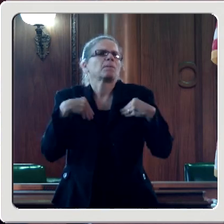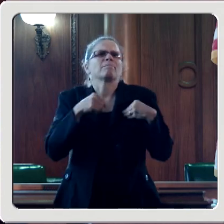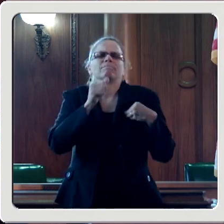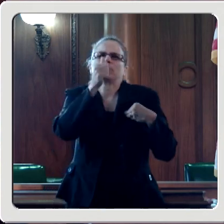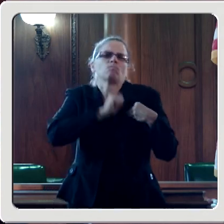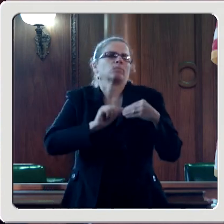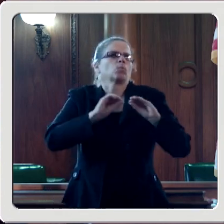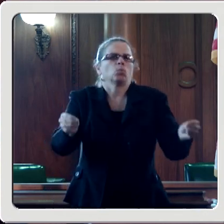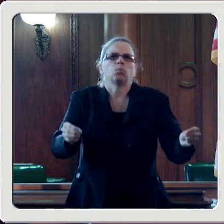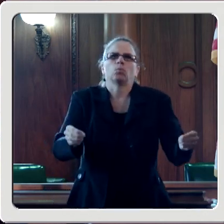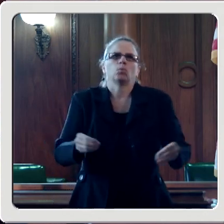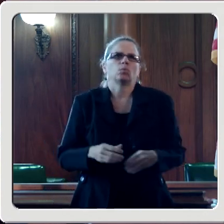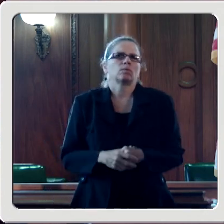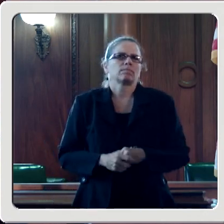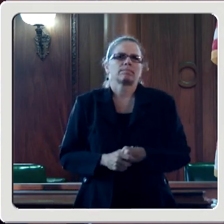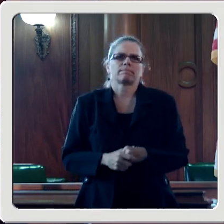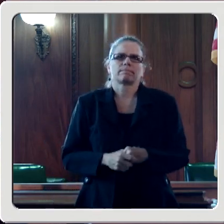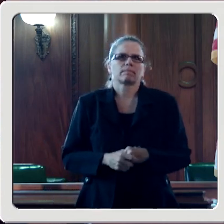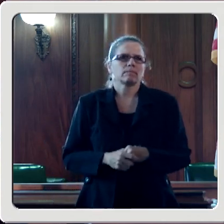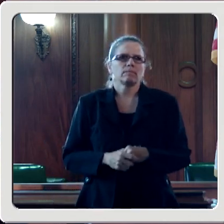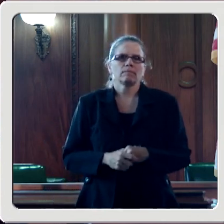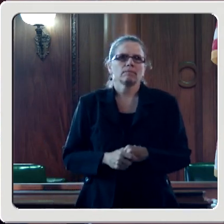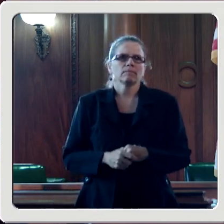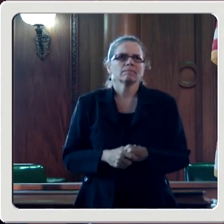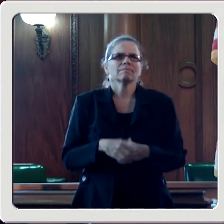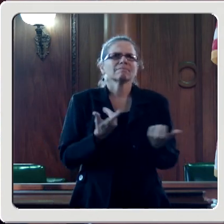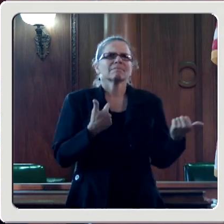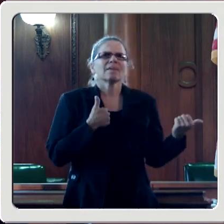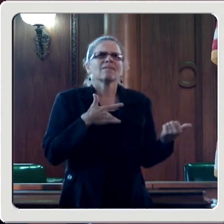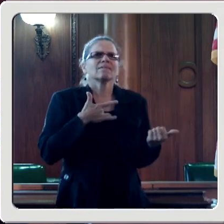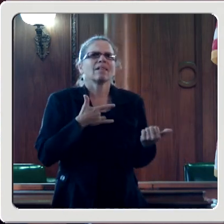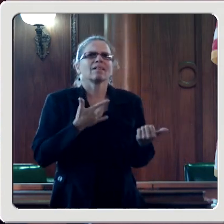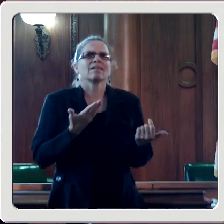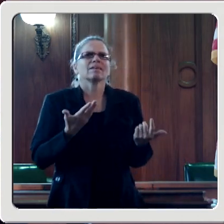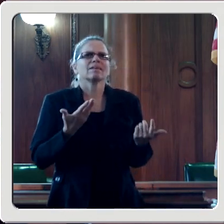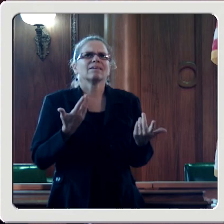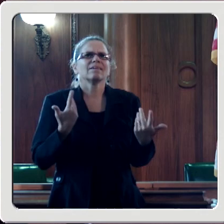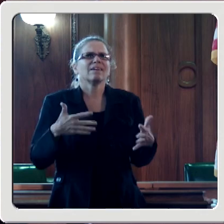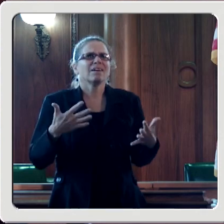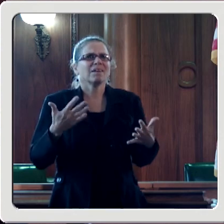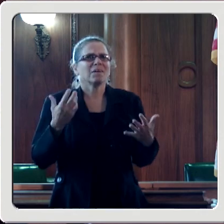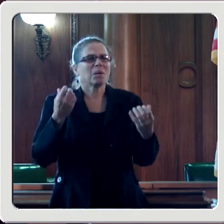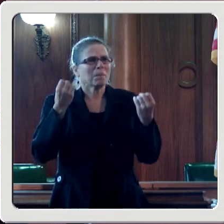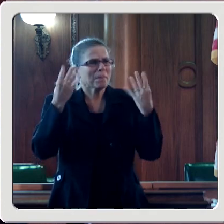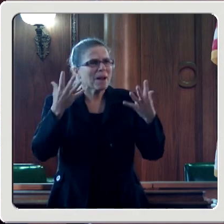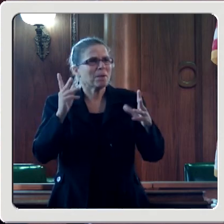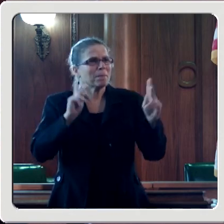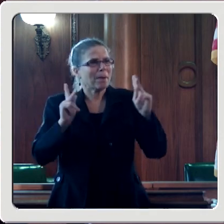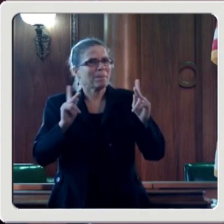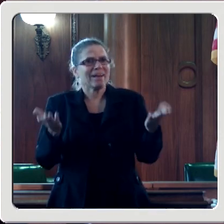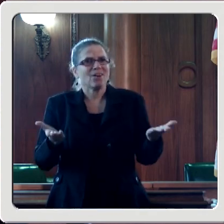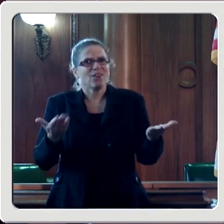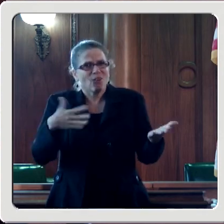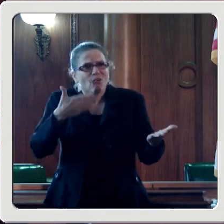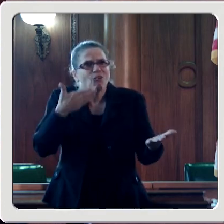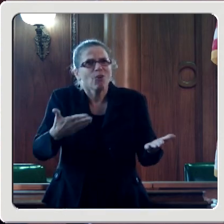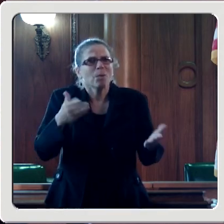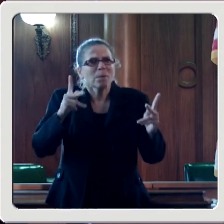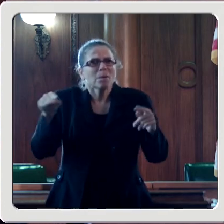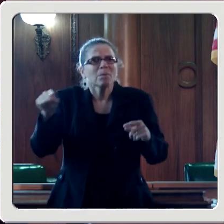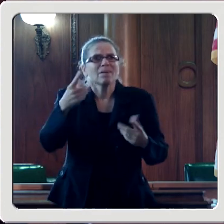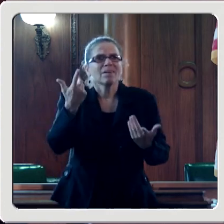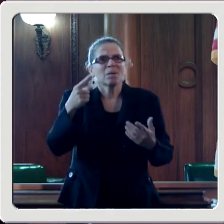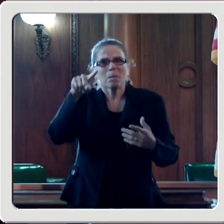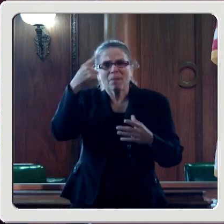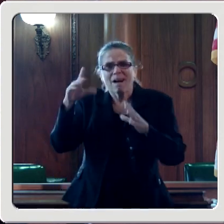So I don't think it's a representation of the good people of all creed colors and backgrounds here in the city of Springfield. But